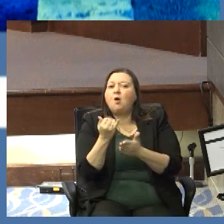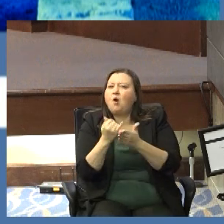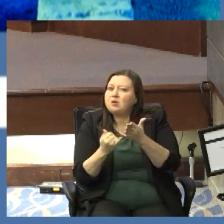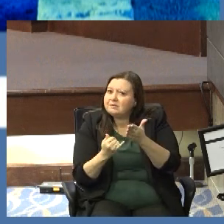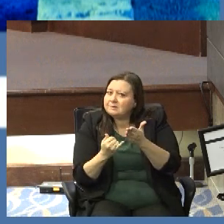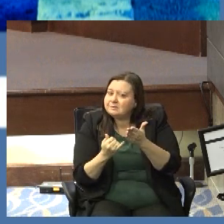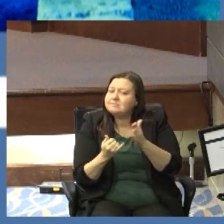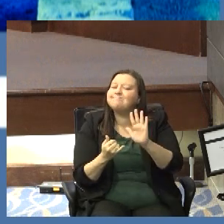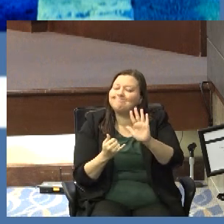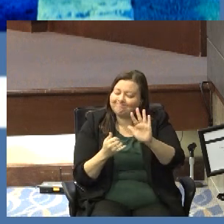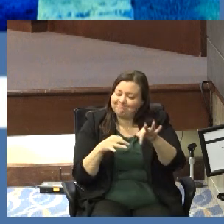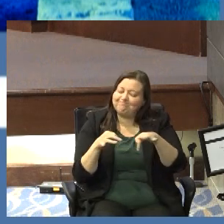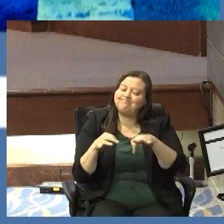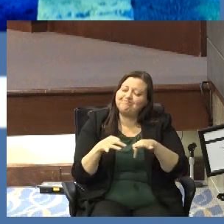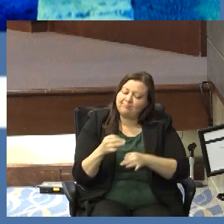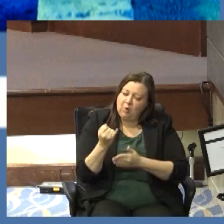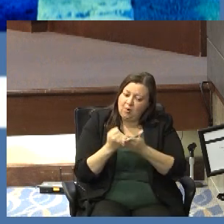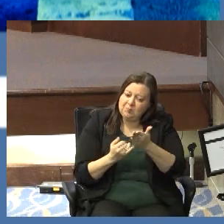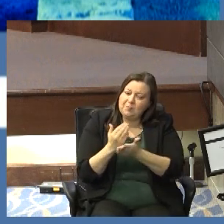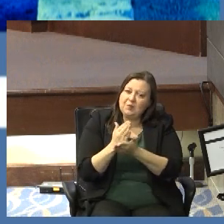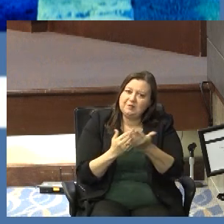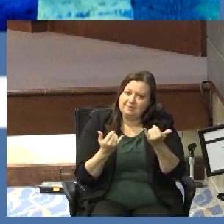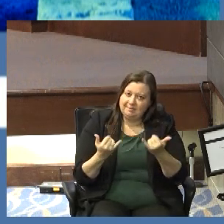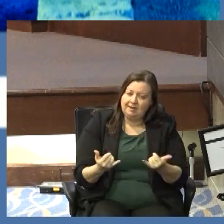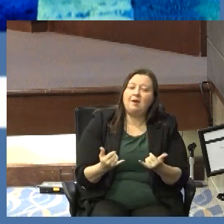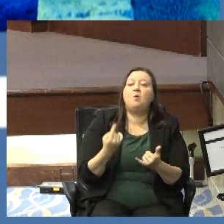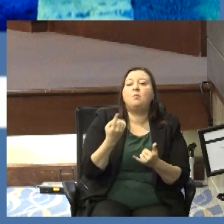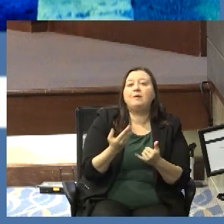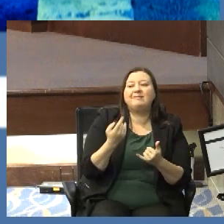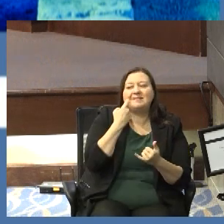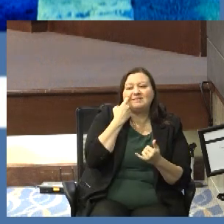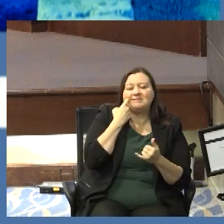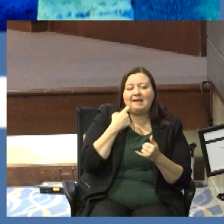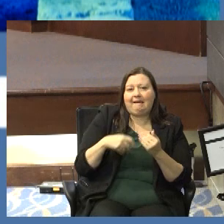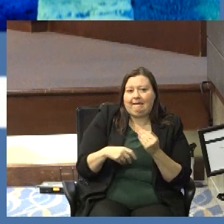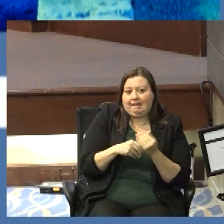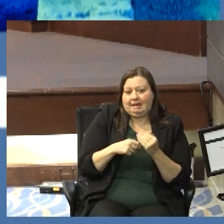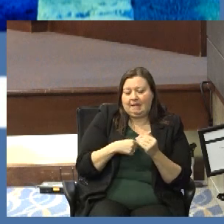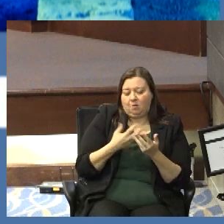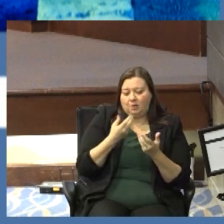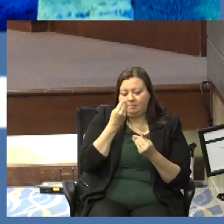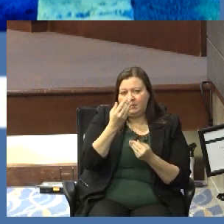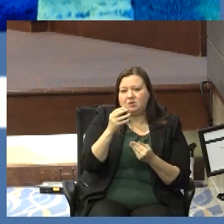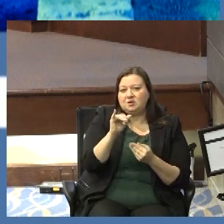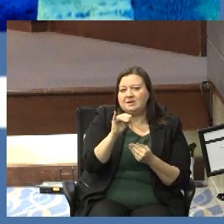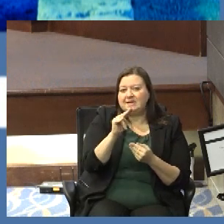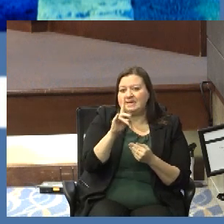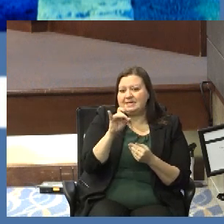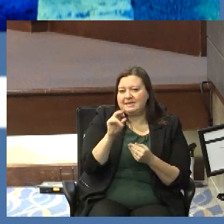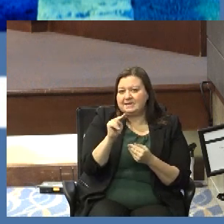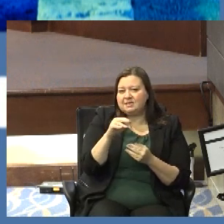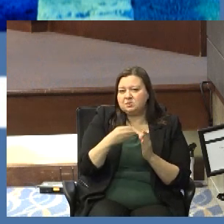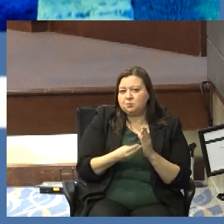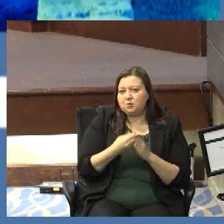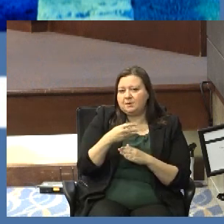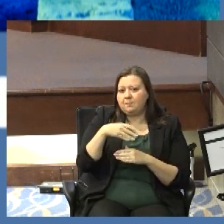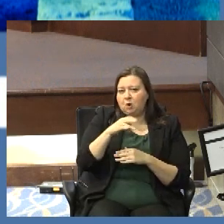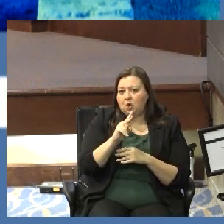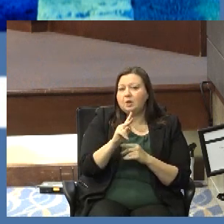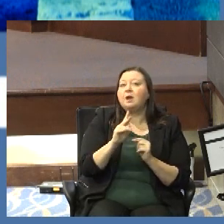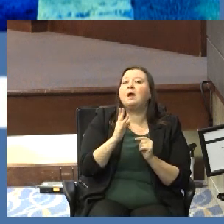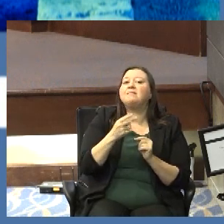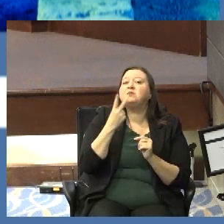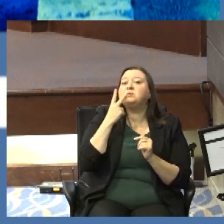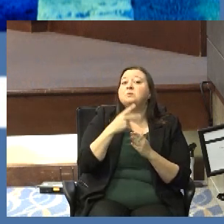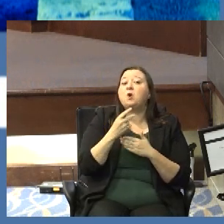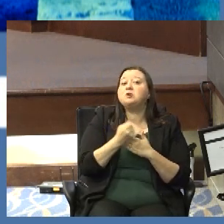piece falling into all this? And one thing that we started, I want to mention, in Indian Spring Park, you're going to see a project